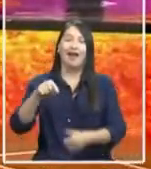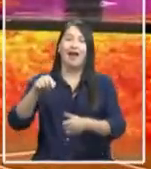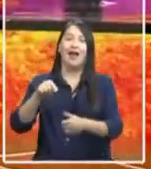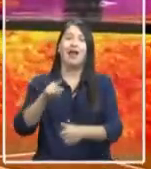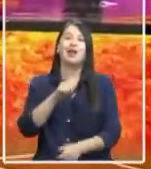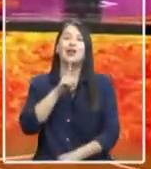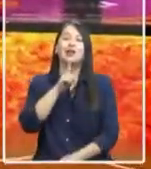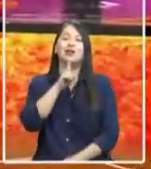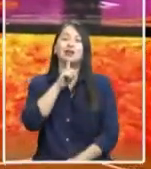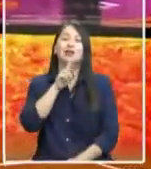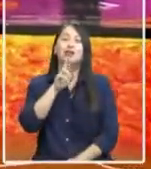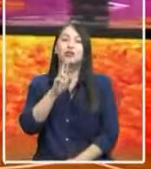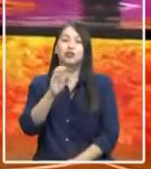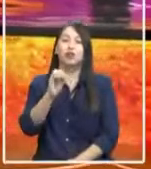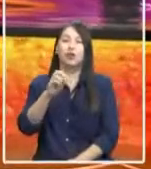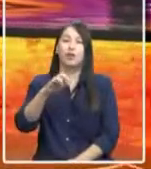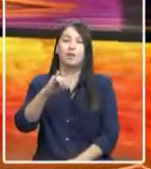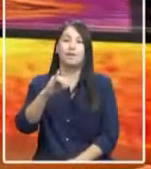in